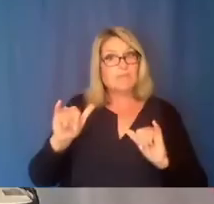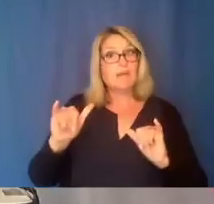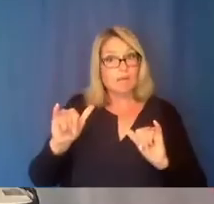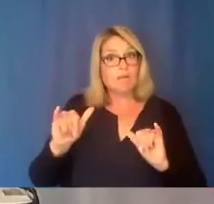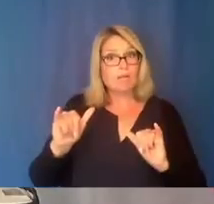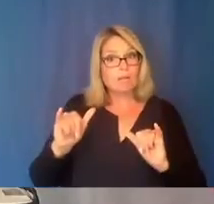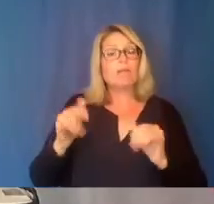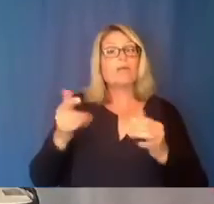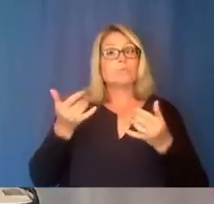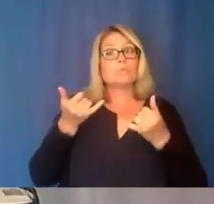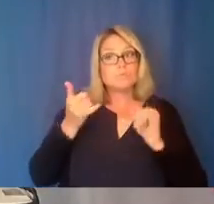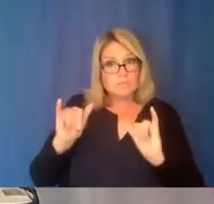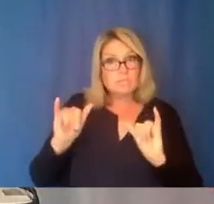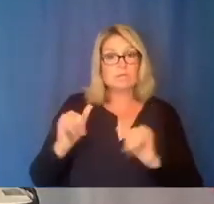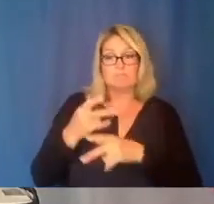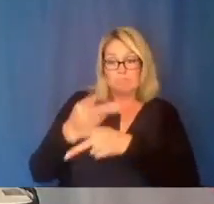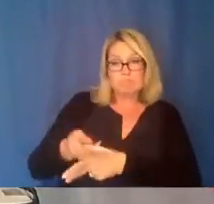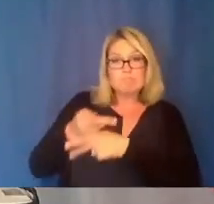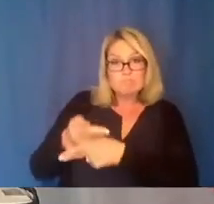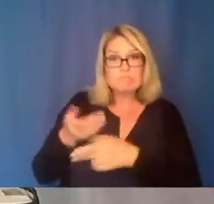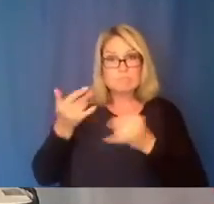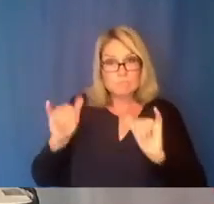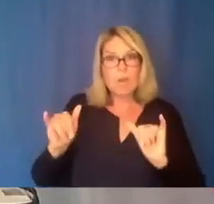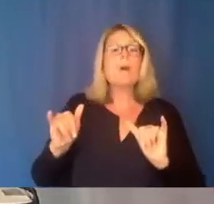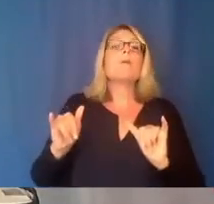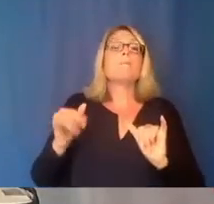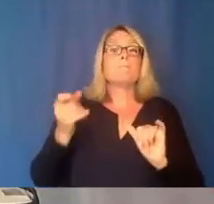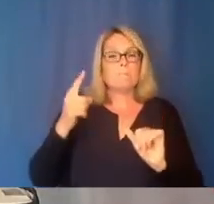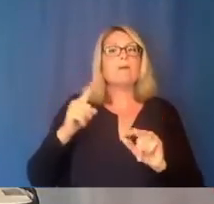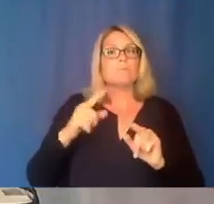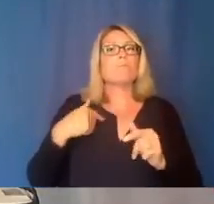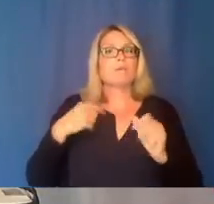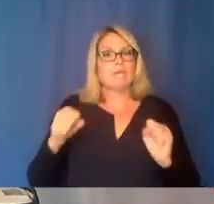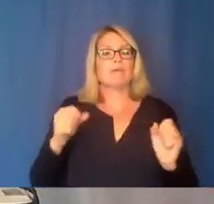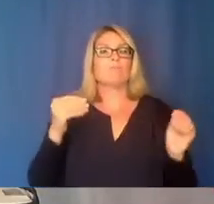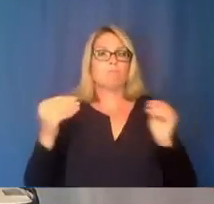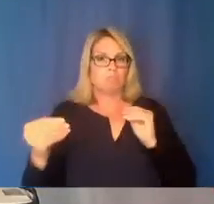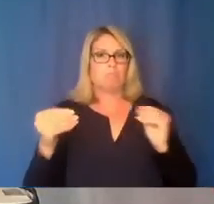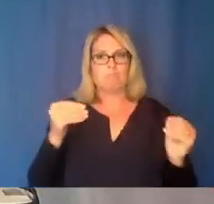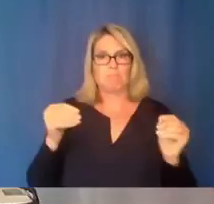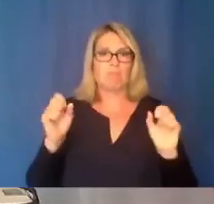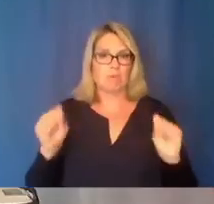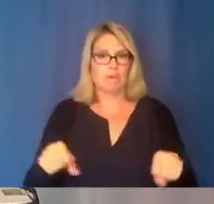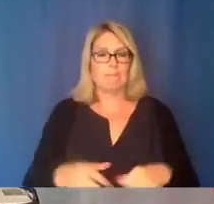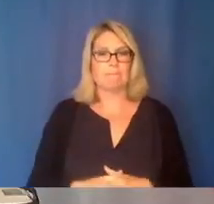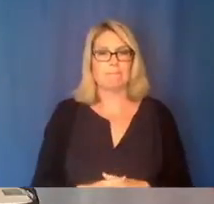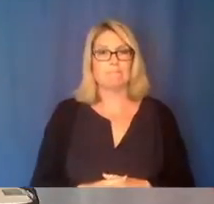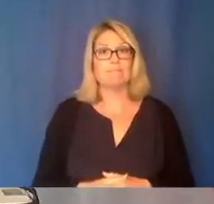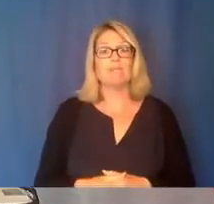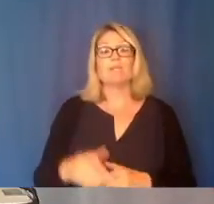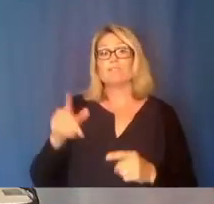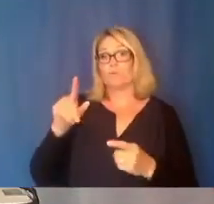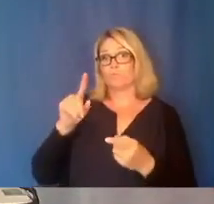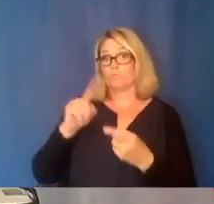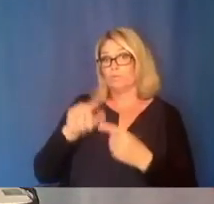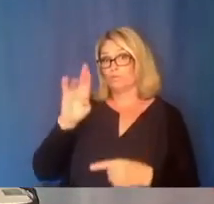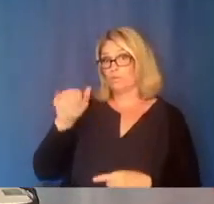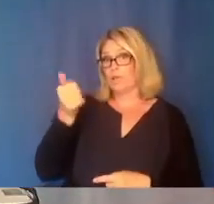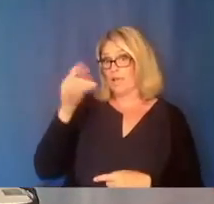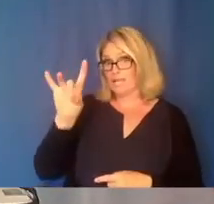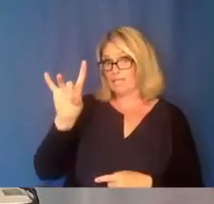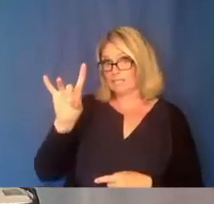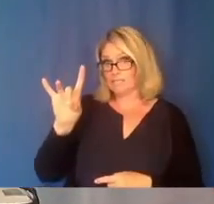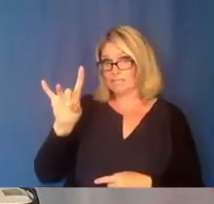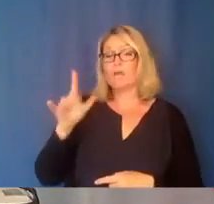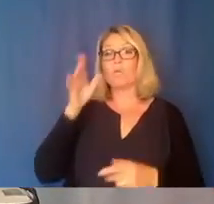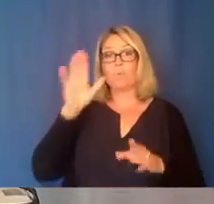to do this today, because the health factors are allowing us to do it. And as we get to July 18th and you do open up to more people